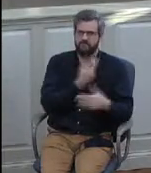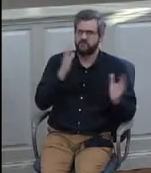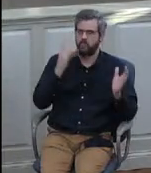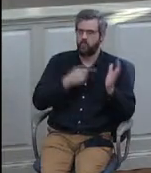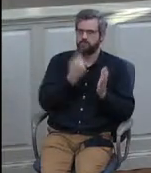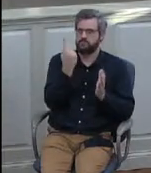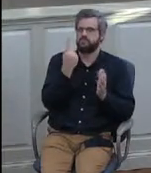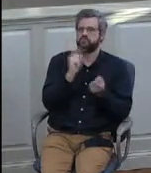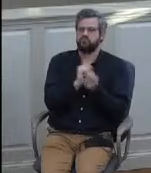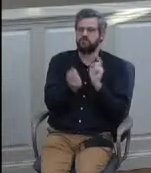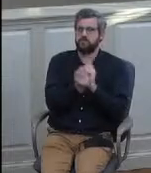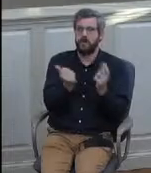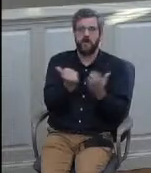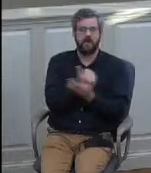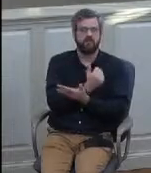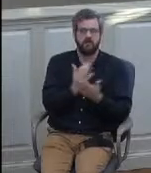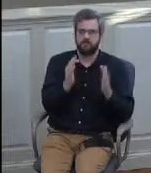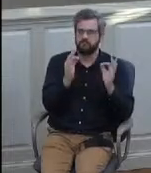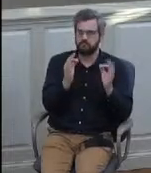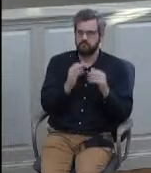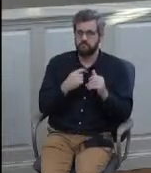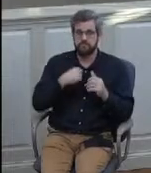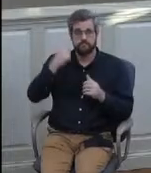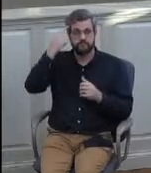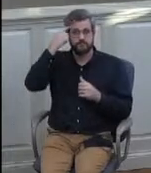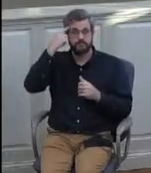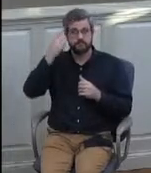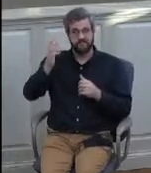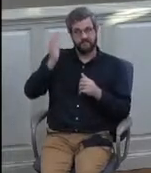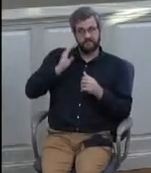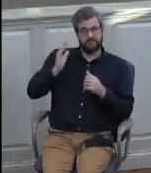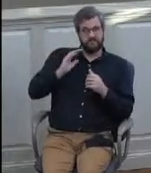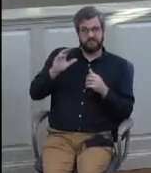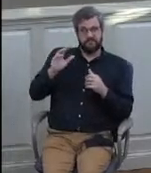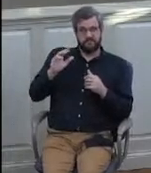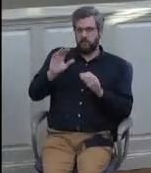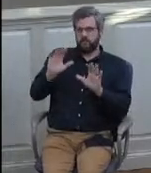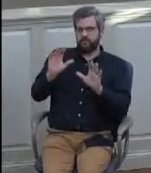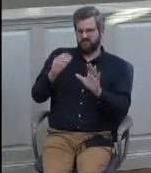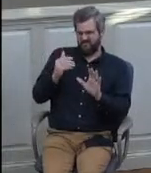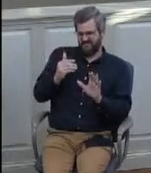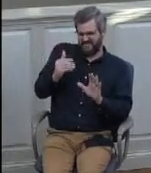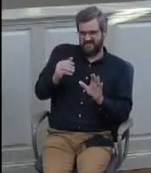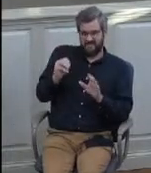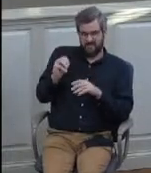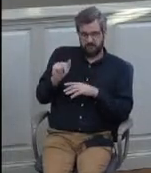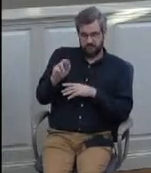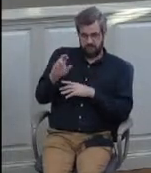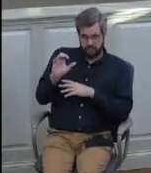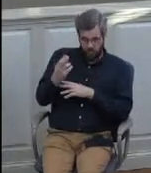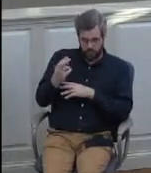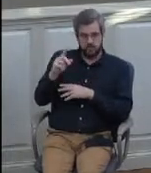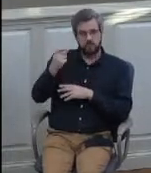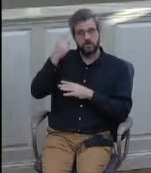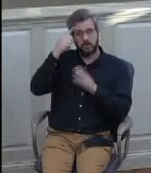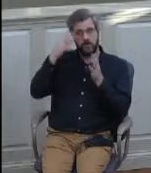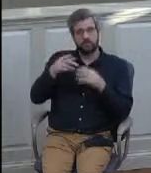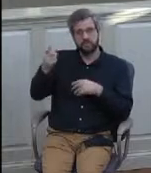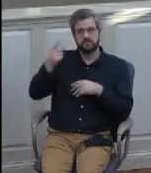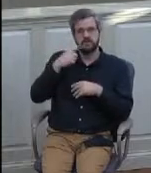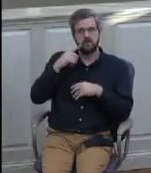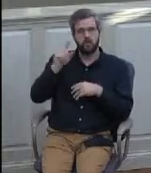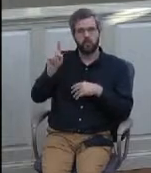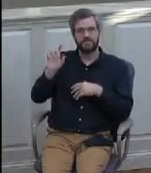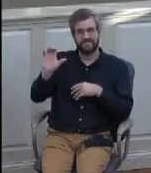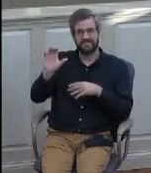game changer. Now, I think at the beginning of March that the governor has stated that 1C will be